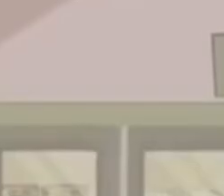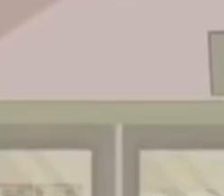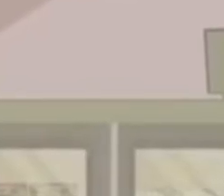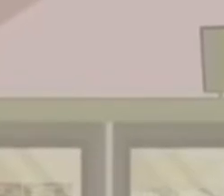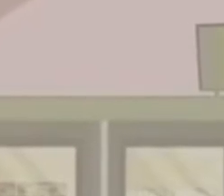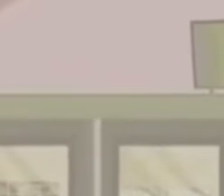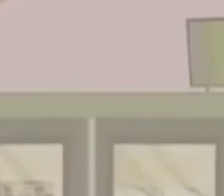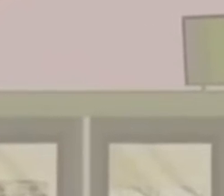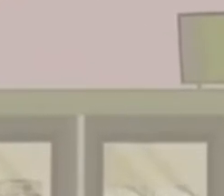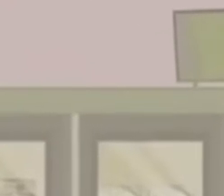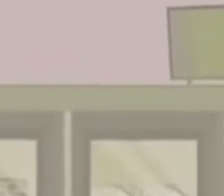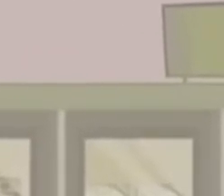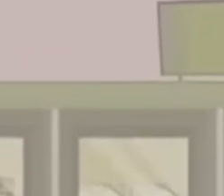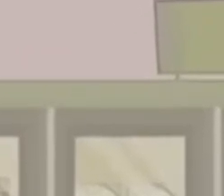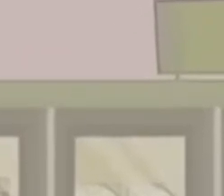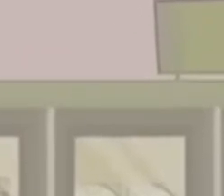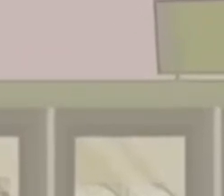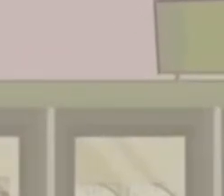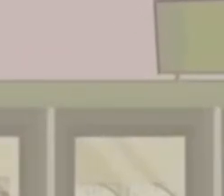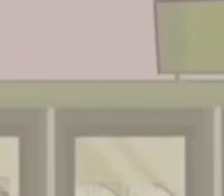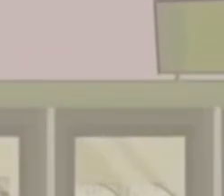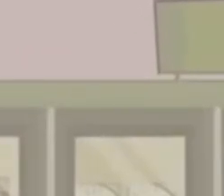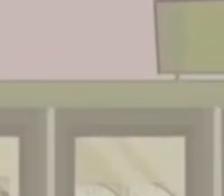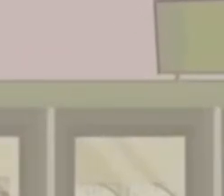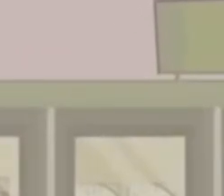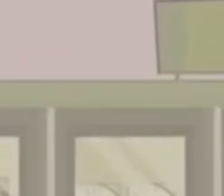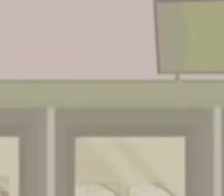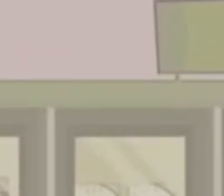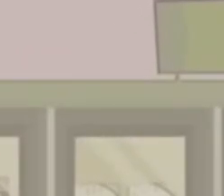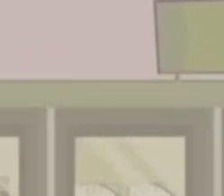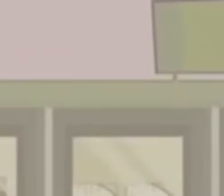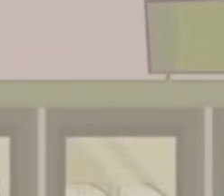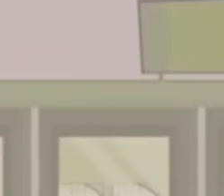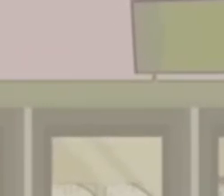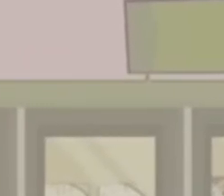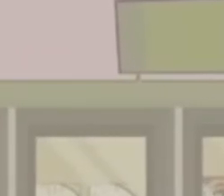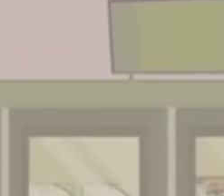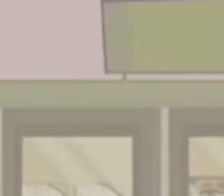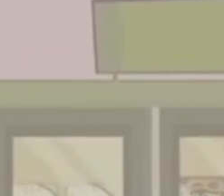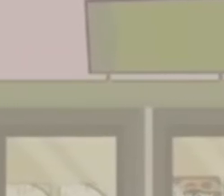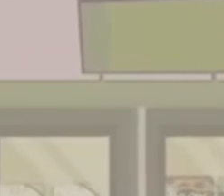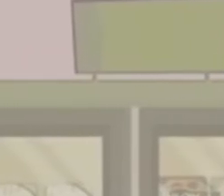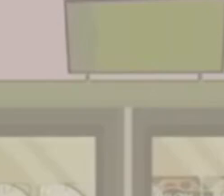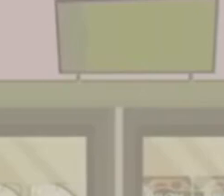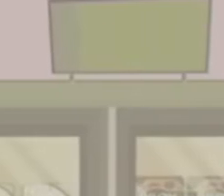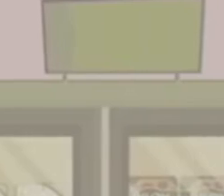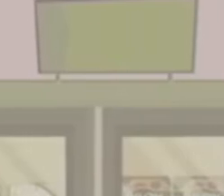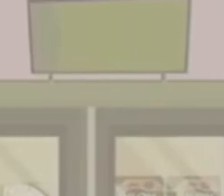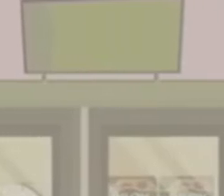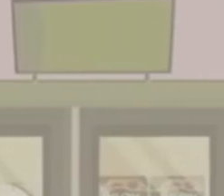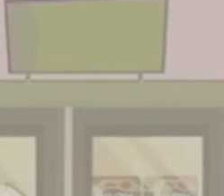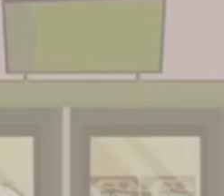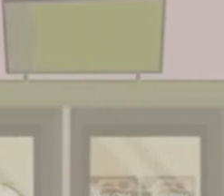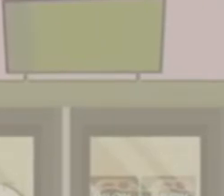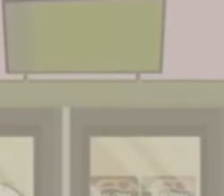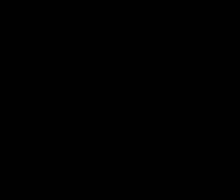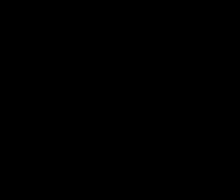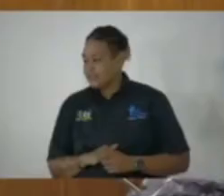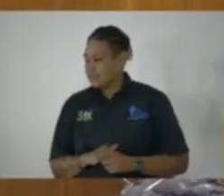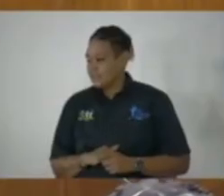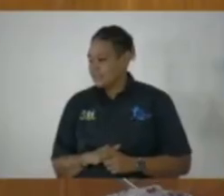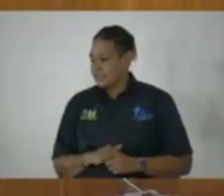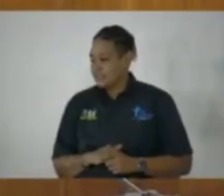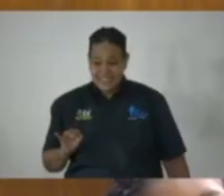We can't take it no more. We need this. We need it. We need it. Help.